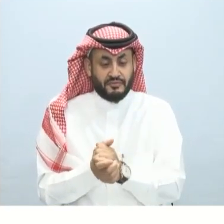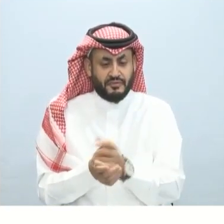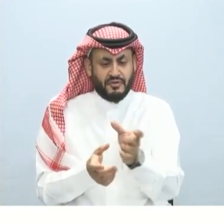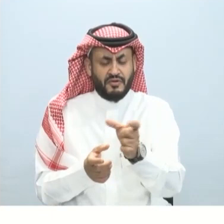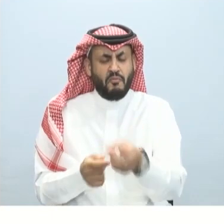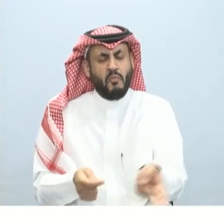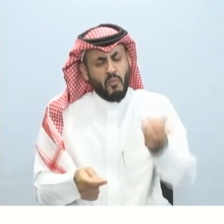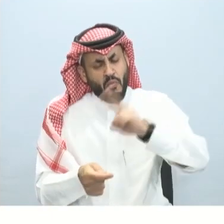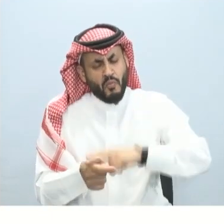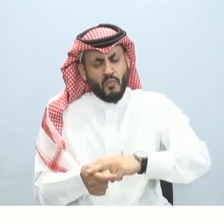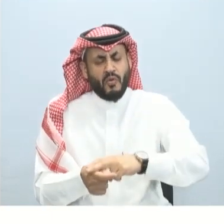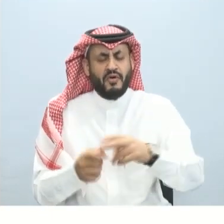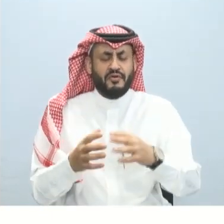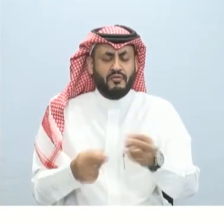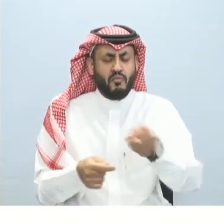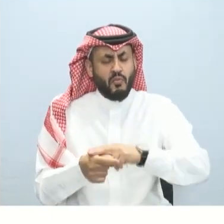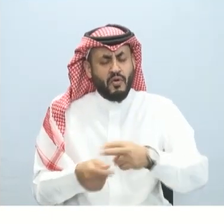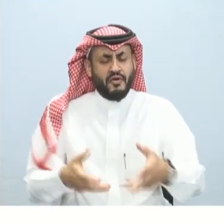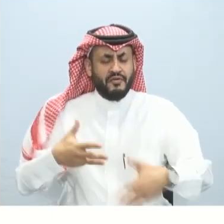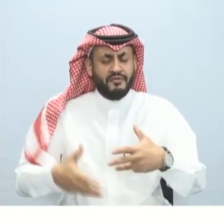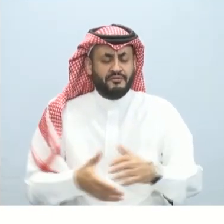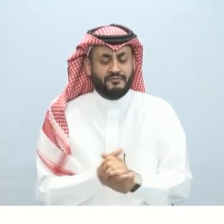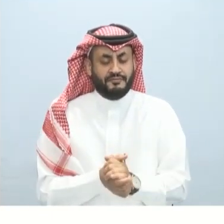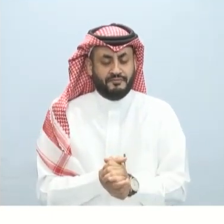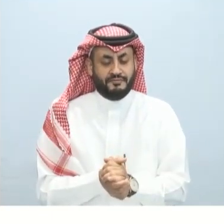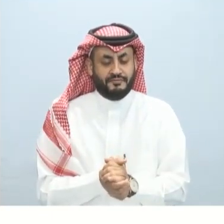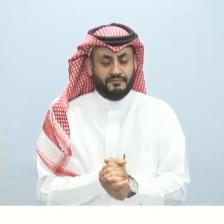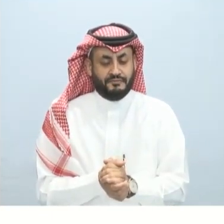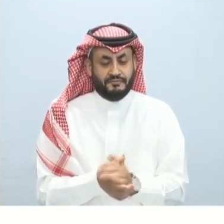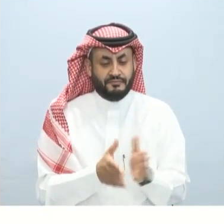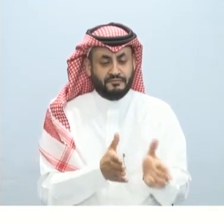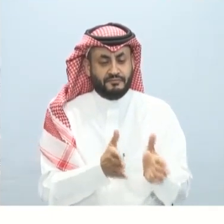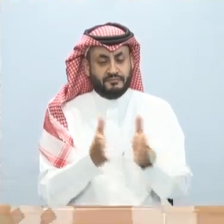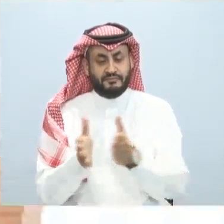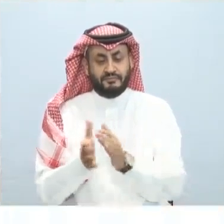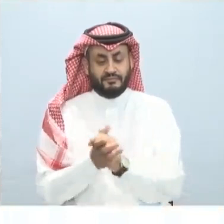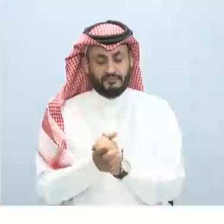little bit emphasis to make it more interesting. Moving on.